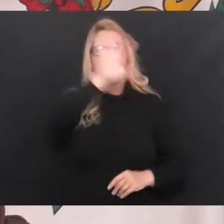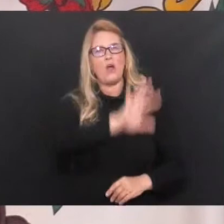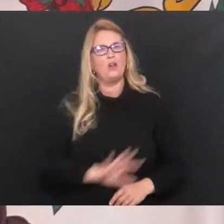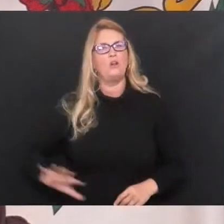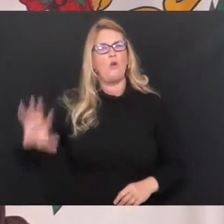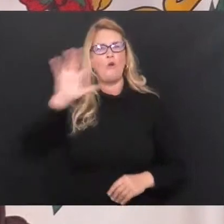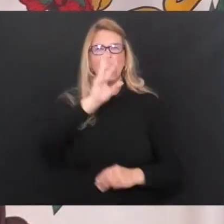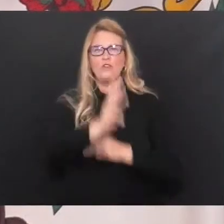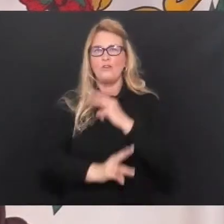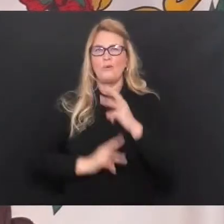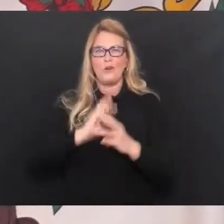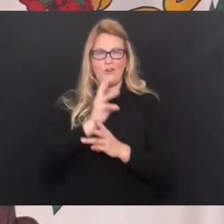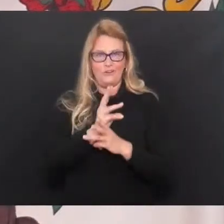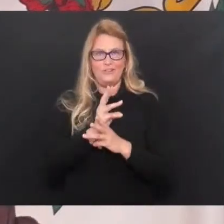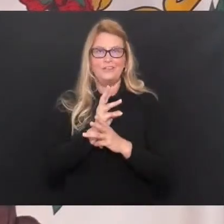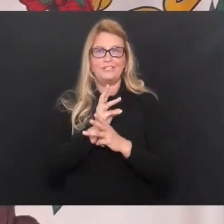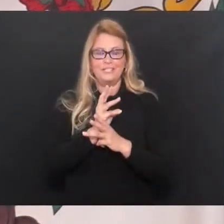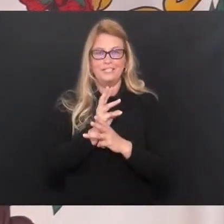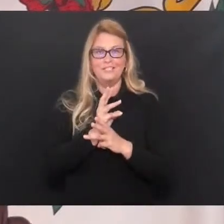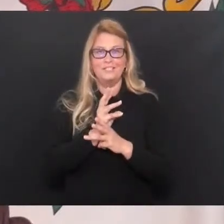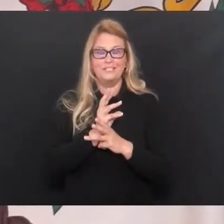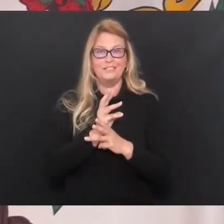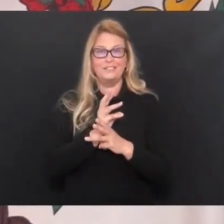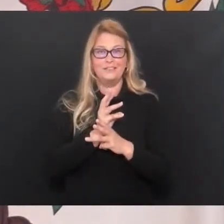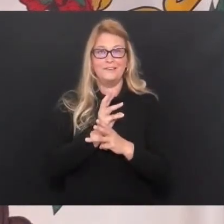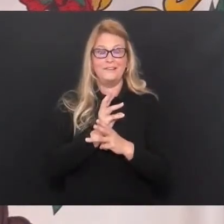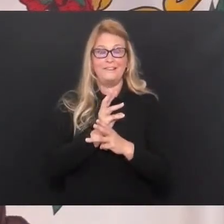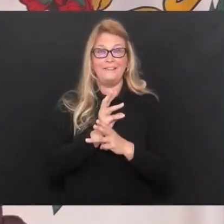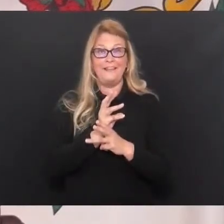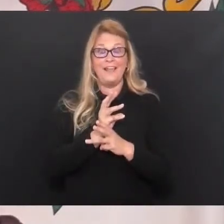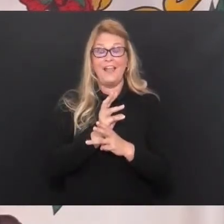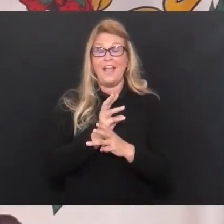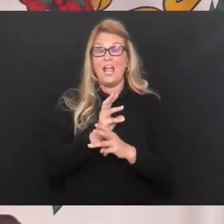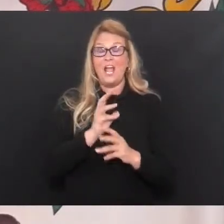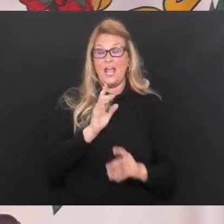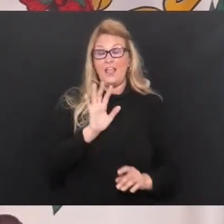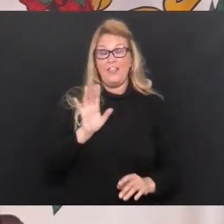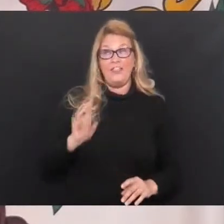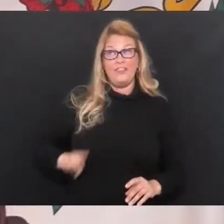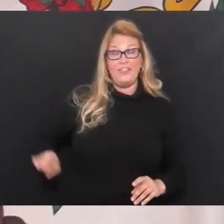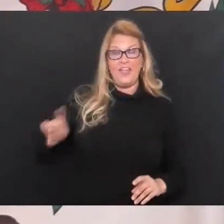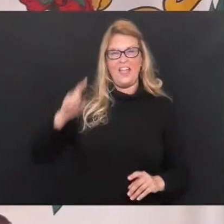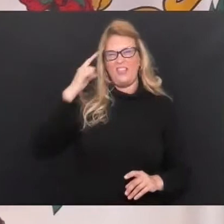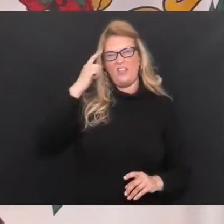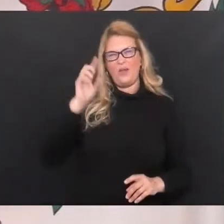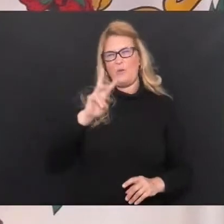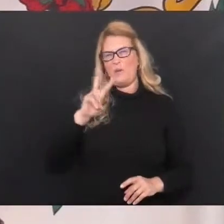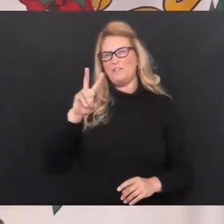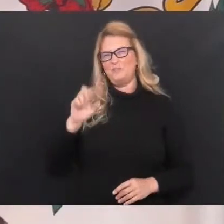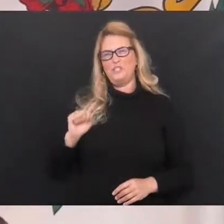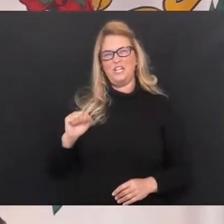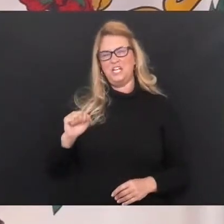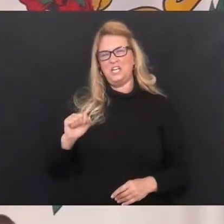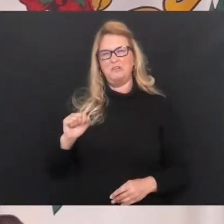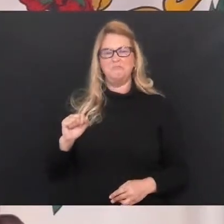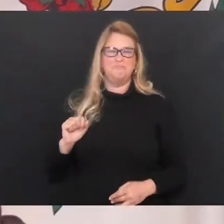that were thinking, and here's exactly how they thought. They thought, West Virginia, those people are